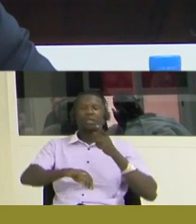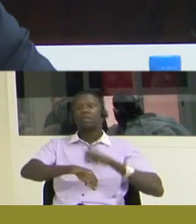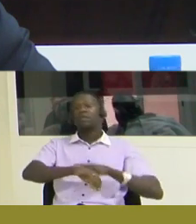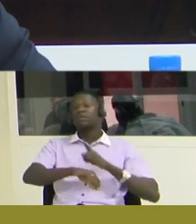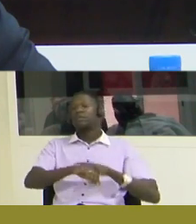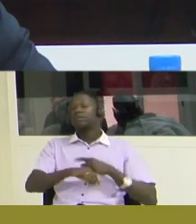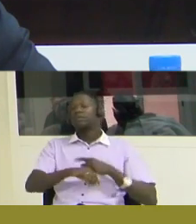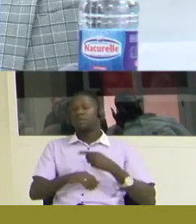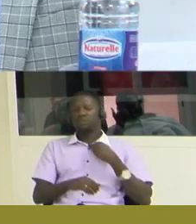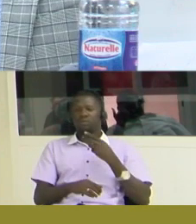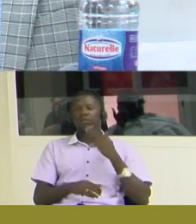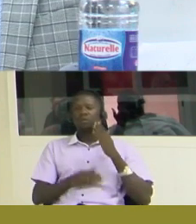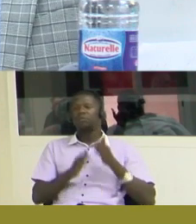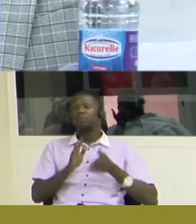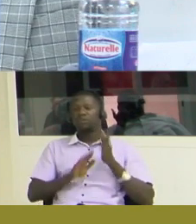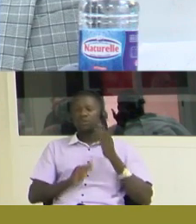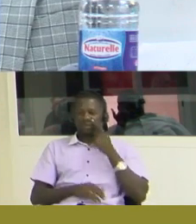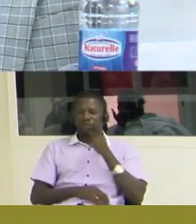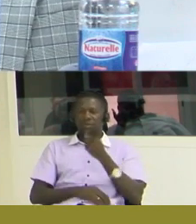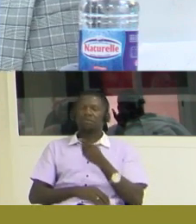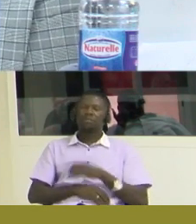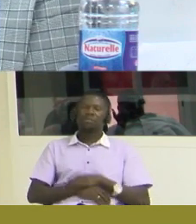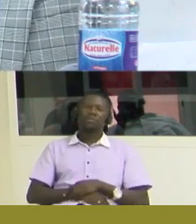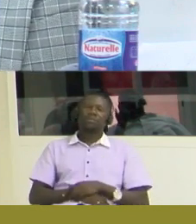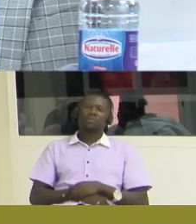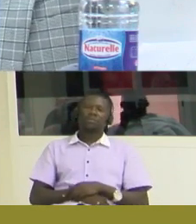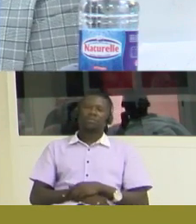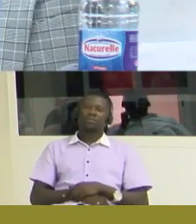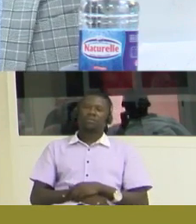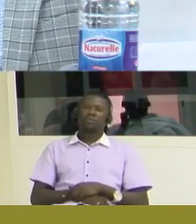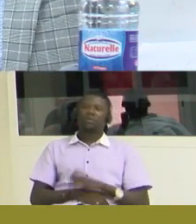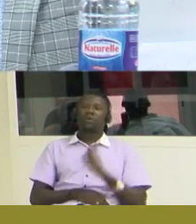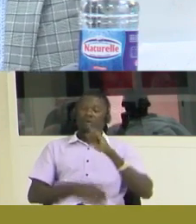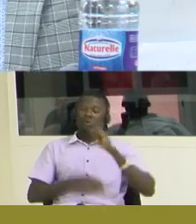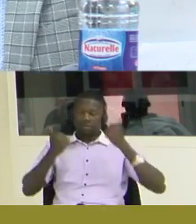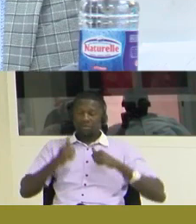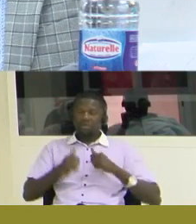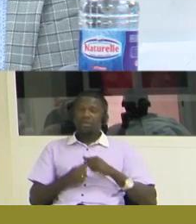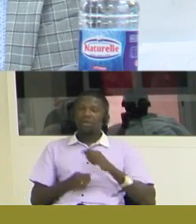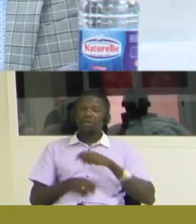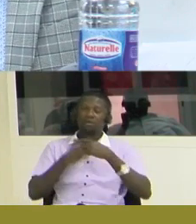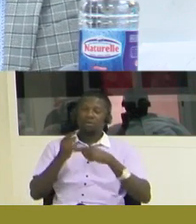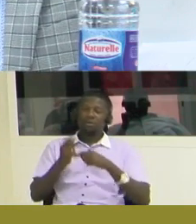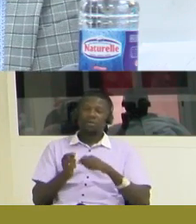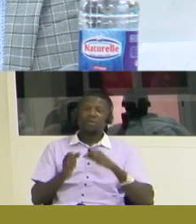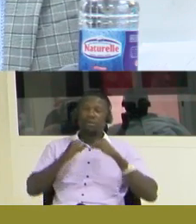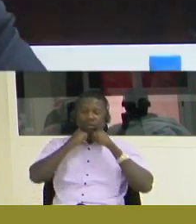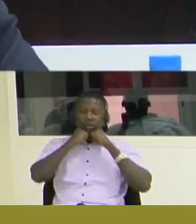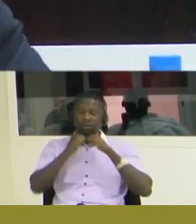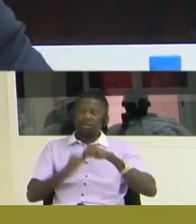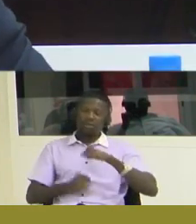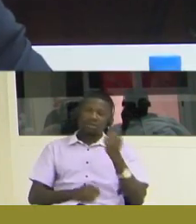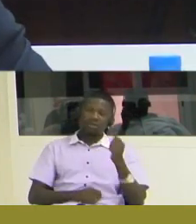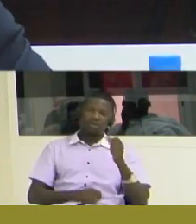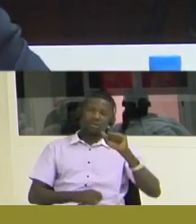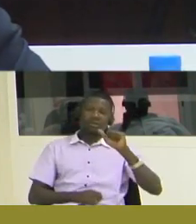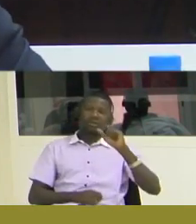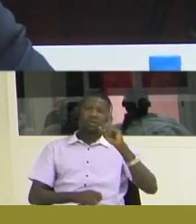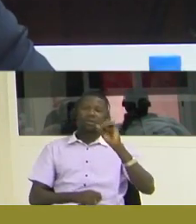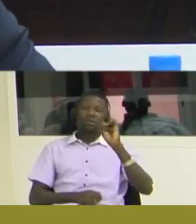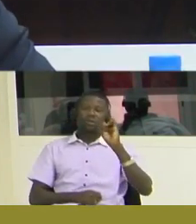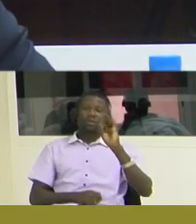and what happened after that leaves regards to Sunnis ah belly I'm sorry boo as far as you know as far as I know they